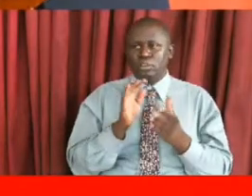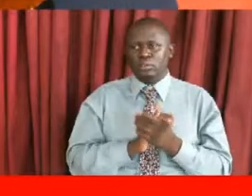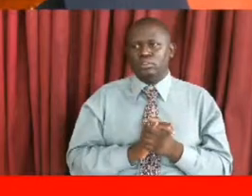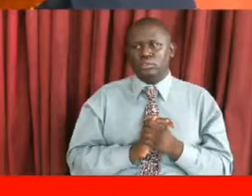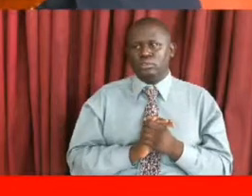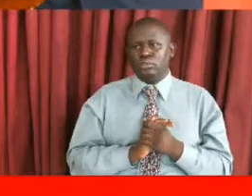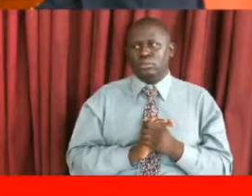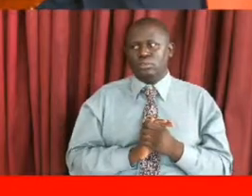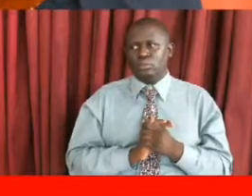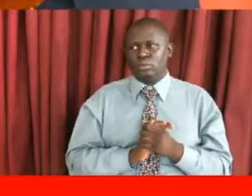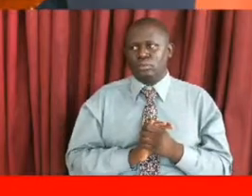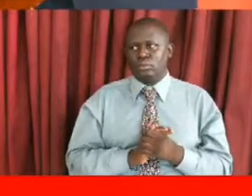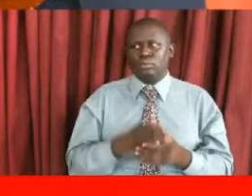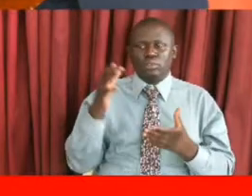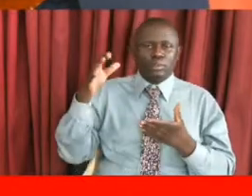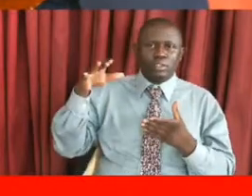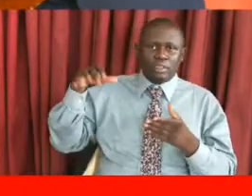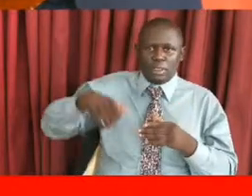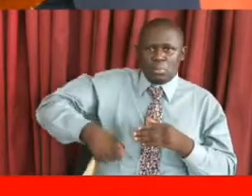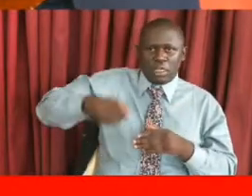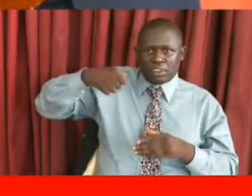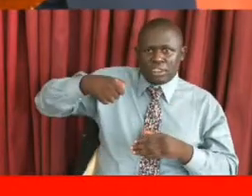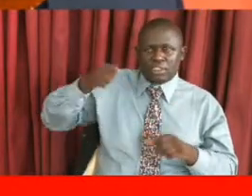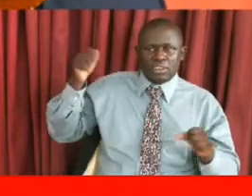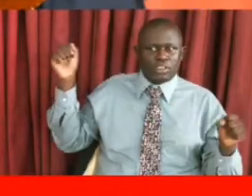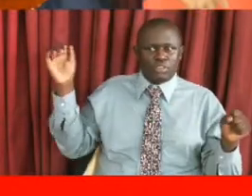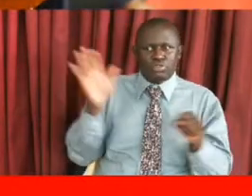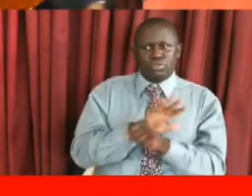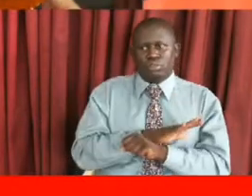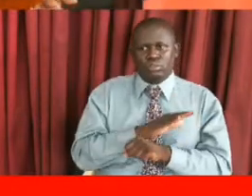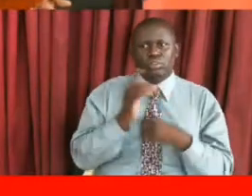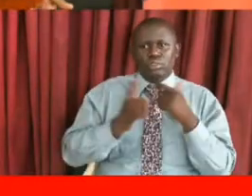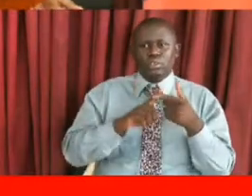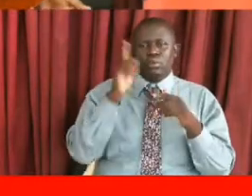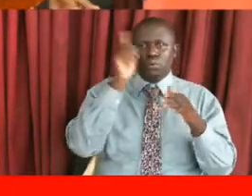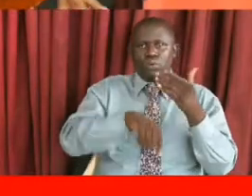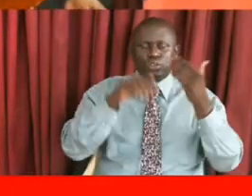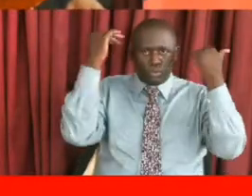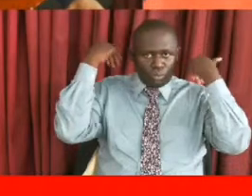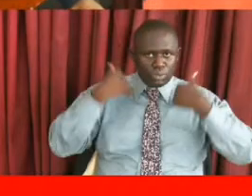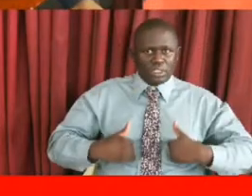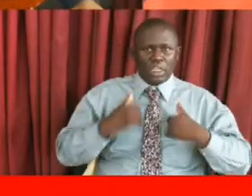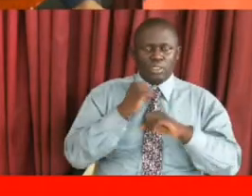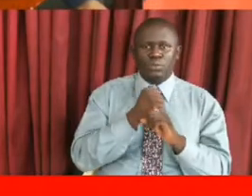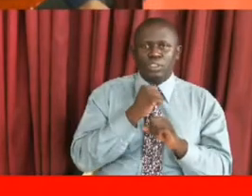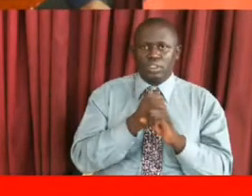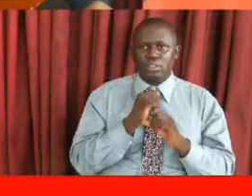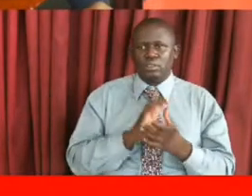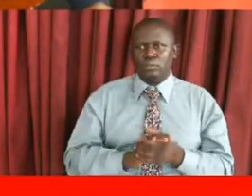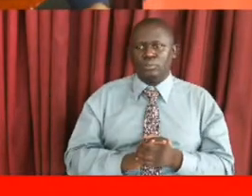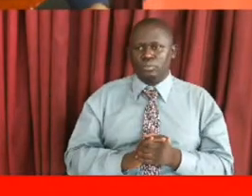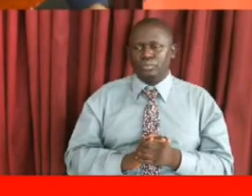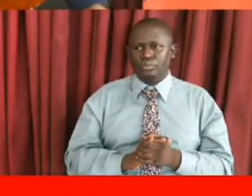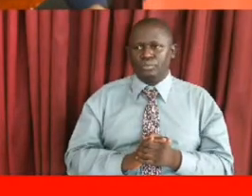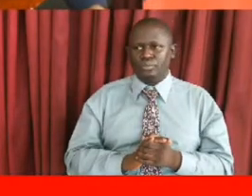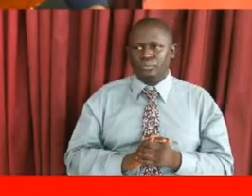build the basket is full what was I doing